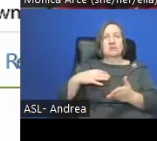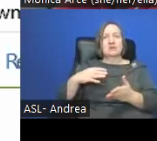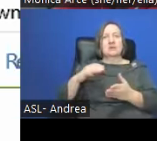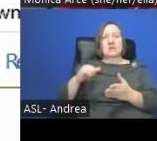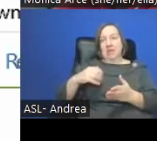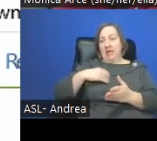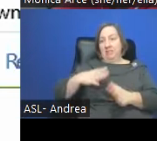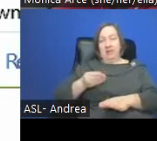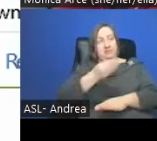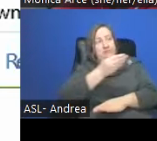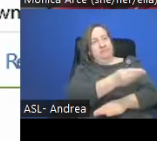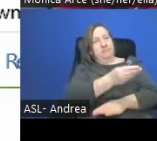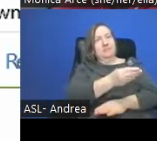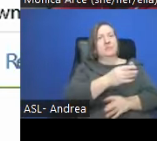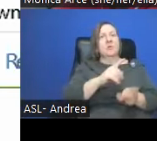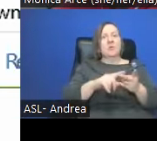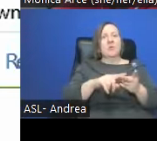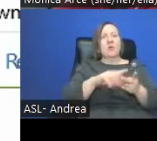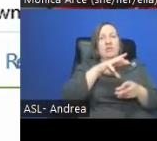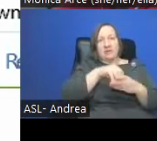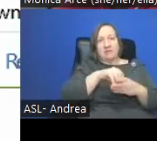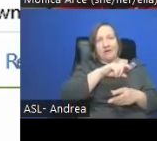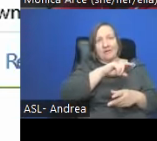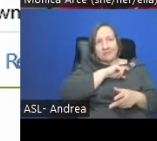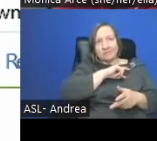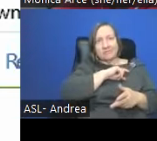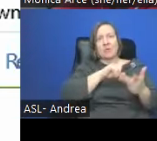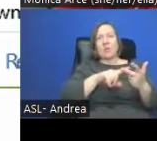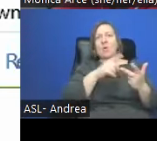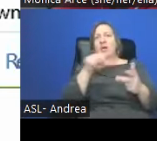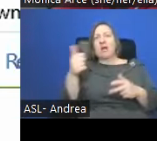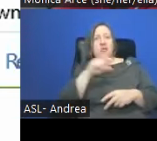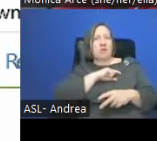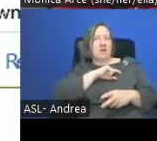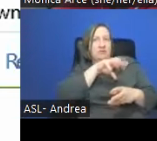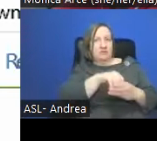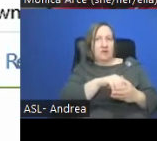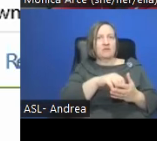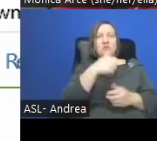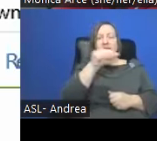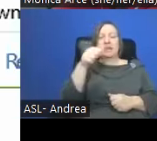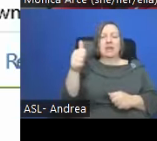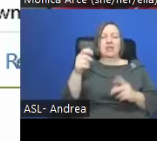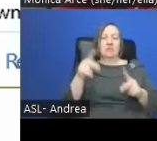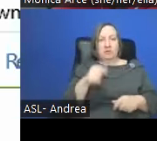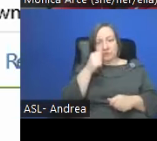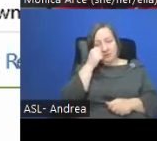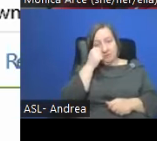complainant or the involved member or other officers involved or any other person.